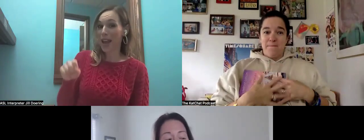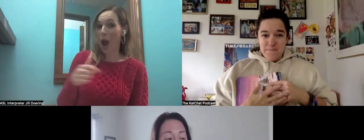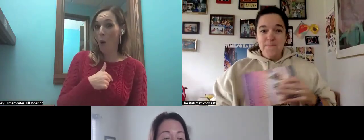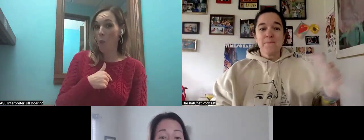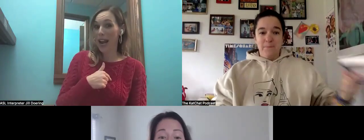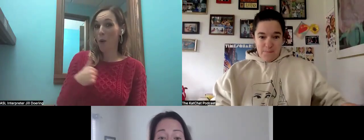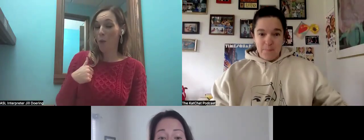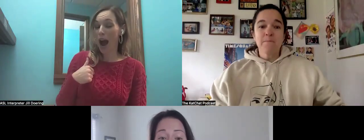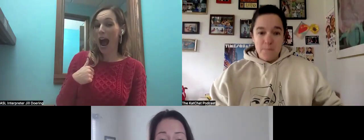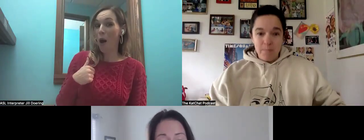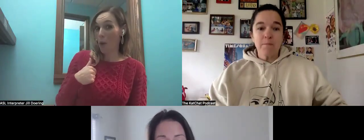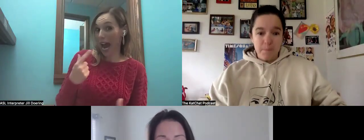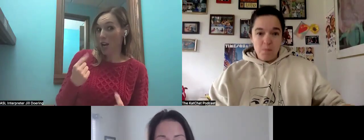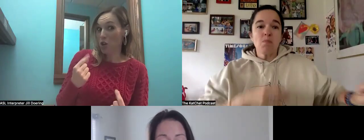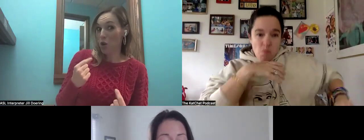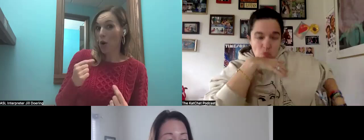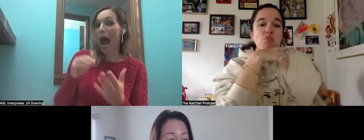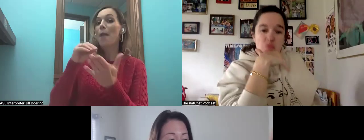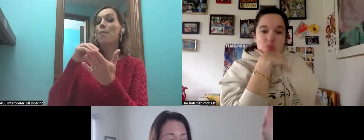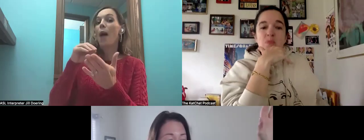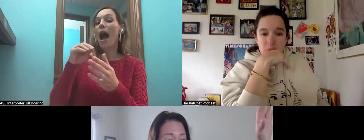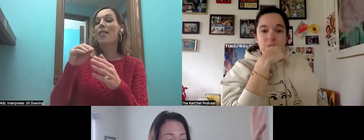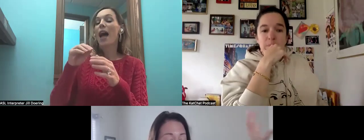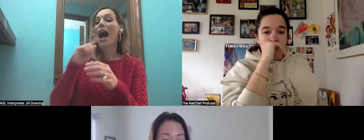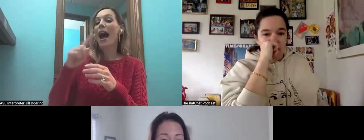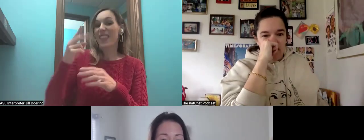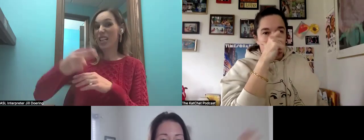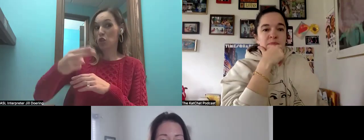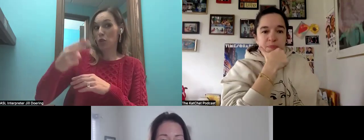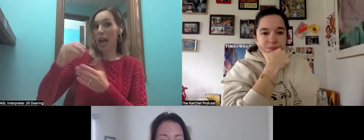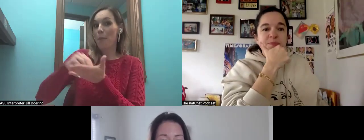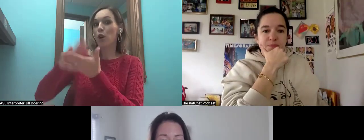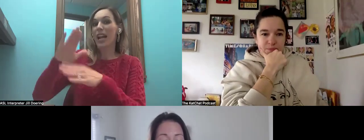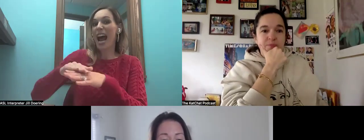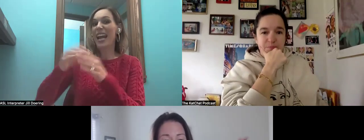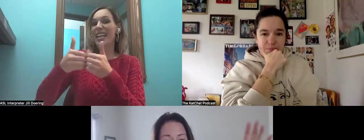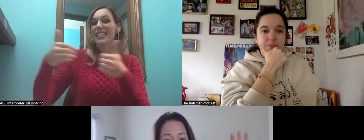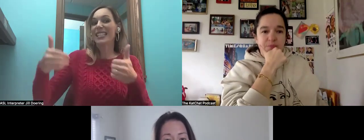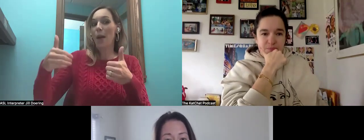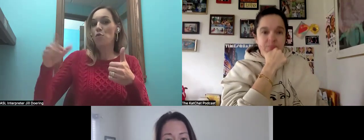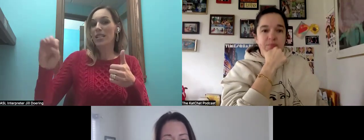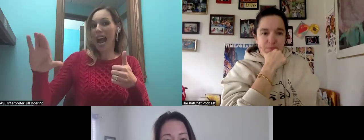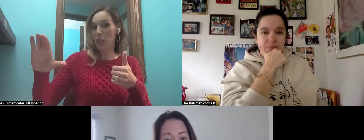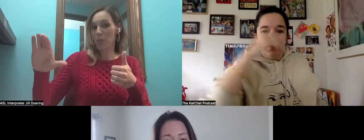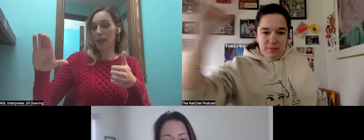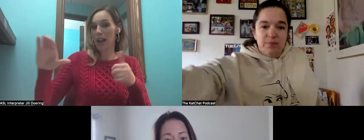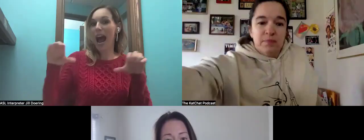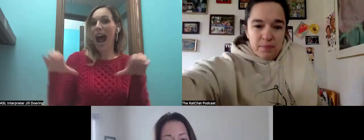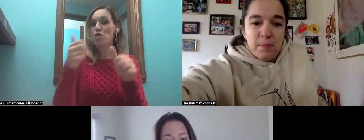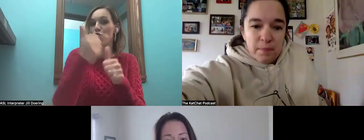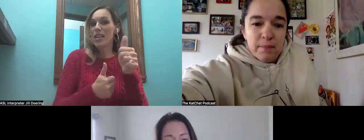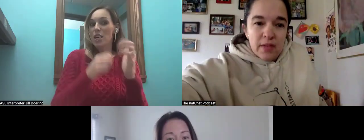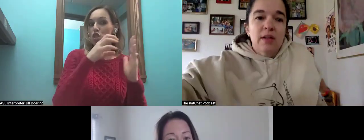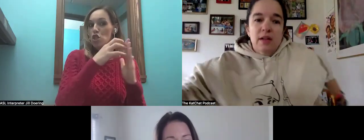do is I put it on a separate document and I do each chapter and then I copy and